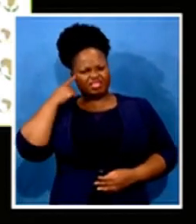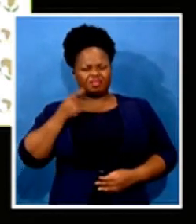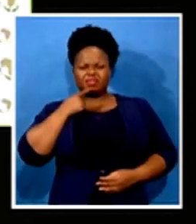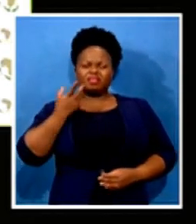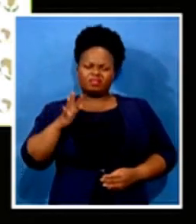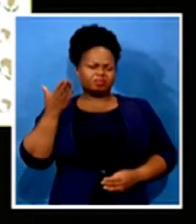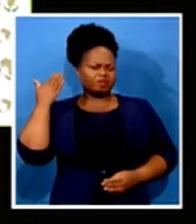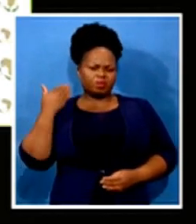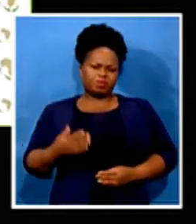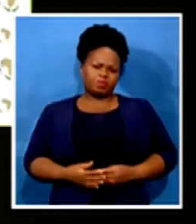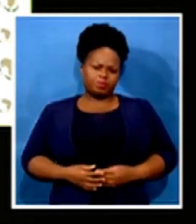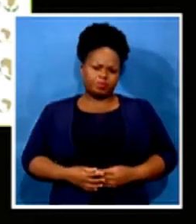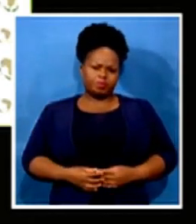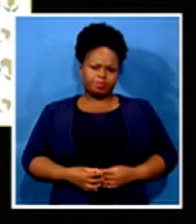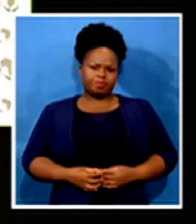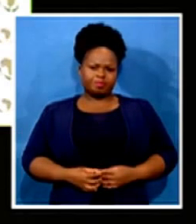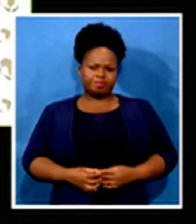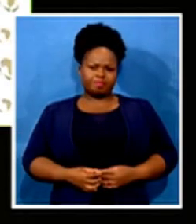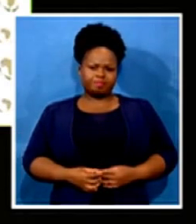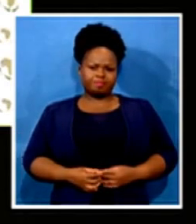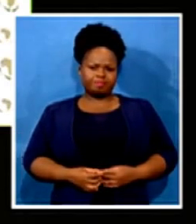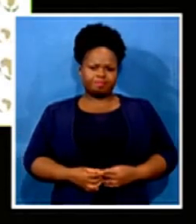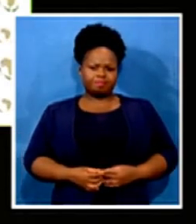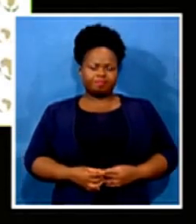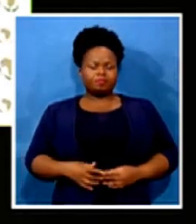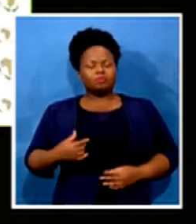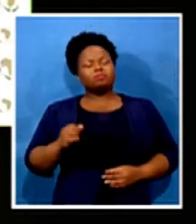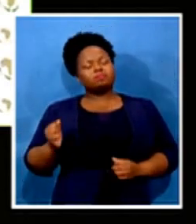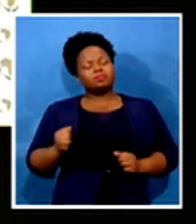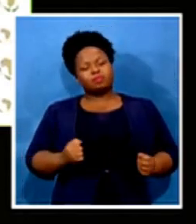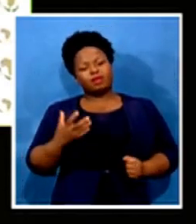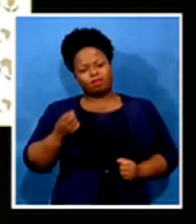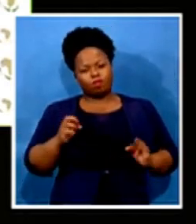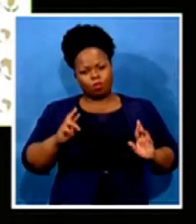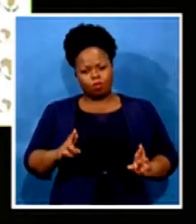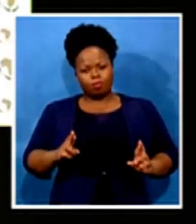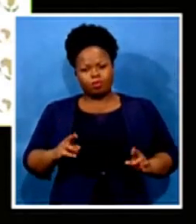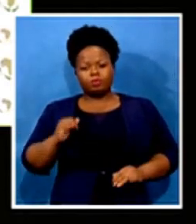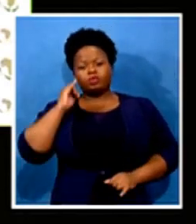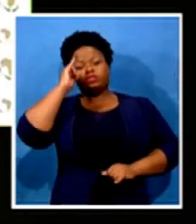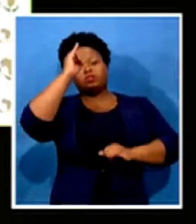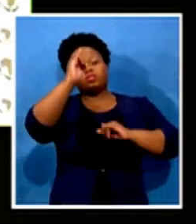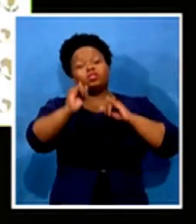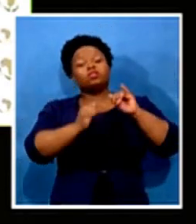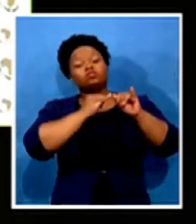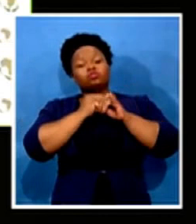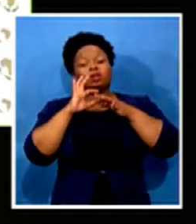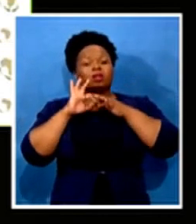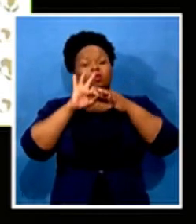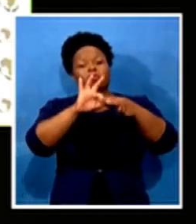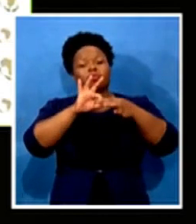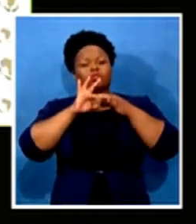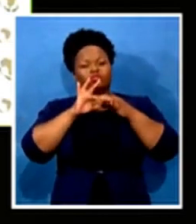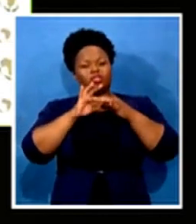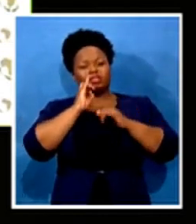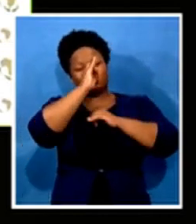we remain hopeful that the international cooperation, international solidarity will prevail, and that there